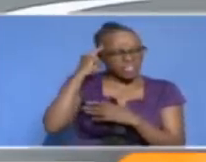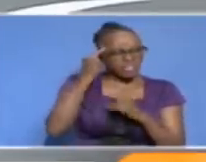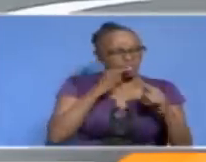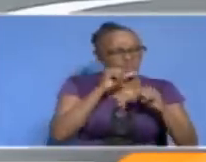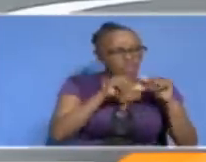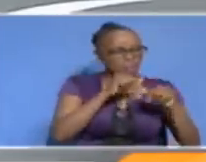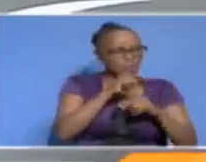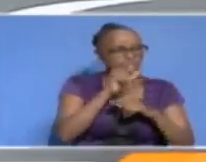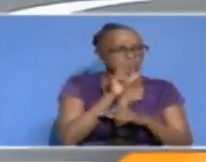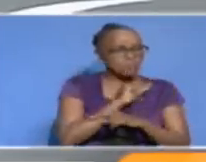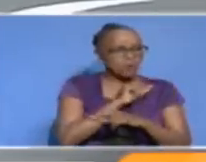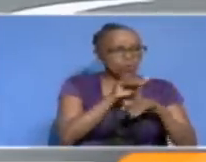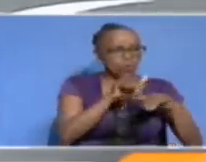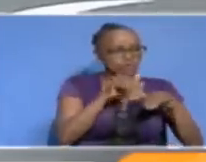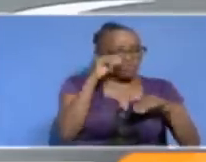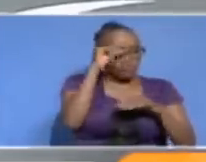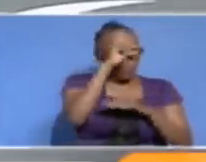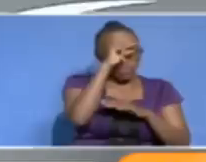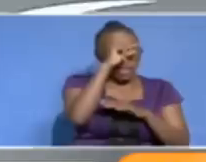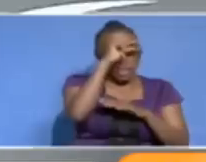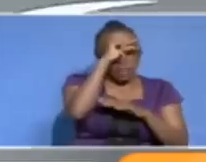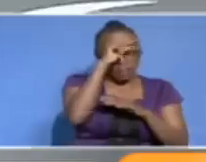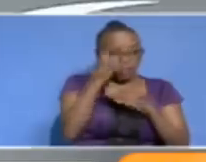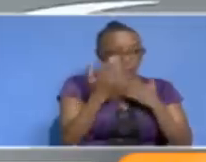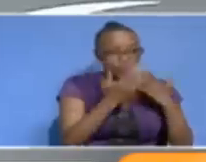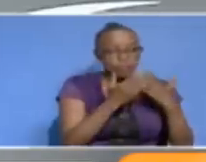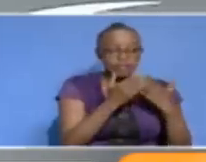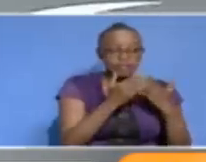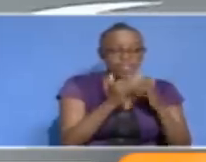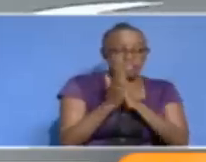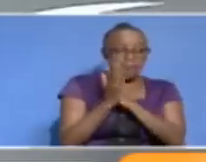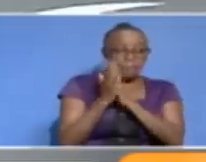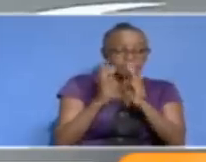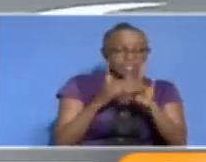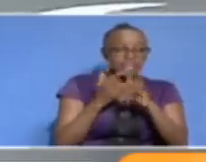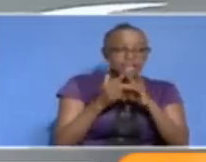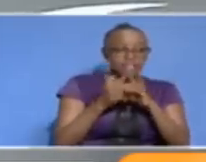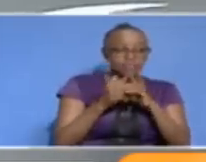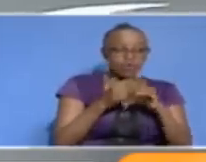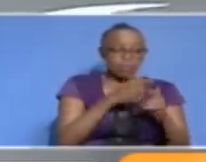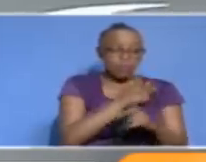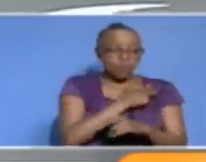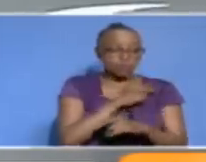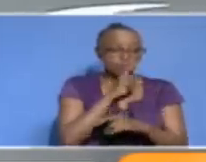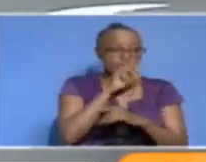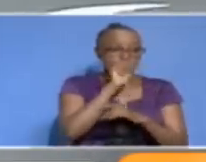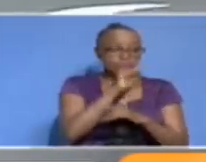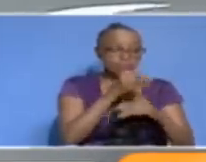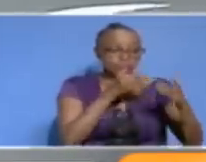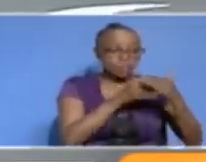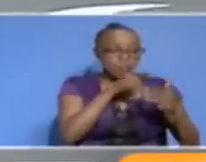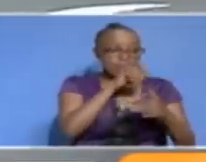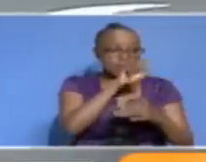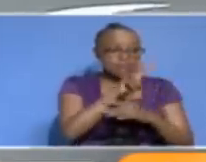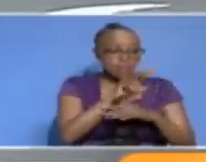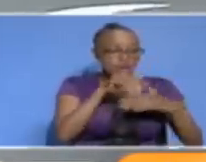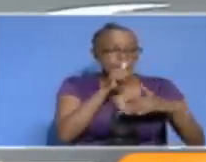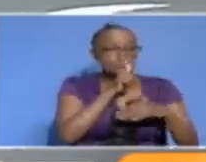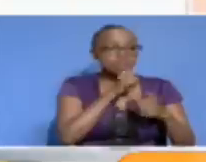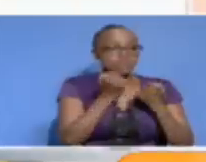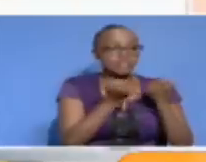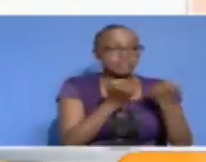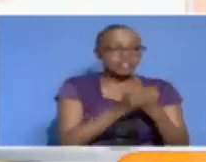talked about that. Yep. We are waiting for the government to bring the BRT buses. Then from there, because we'll be consulting, we'll see whether to ban PSV vehicles or private